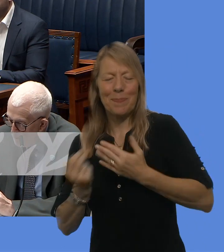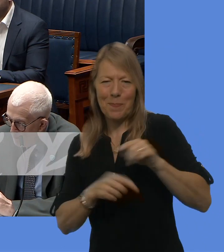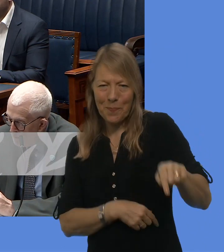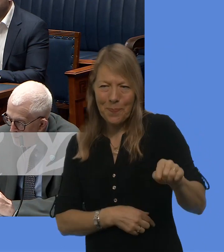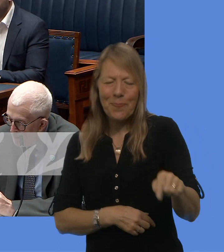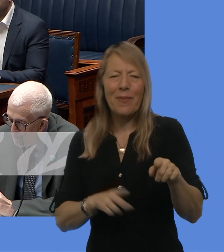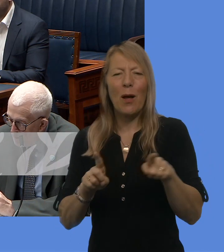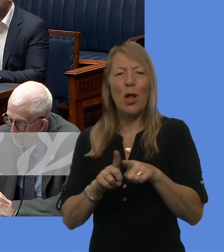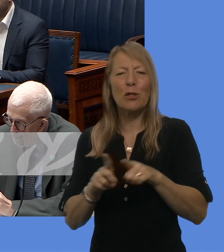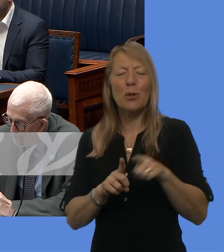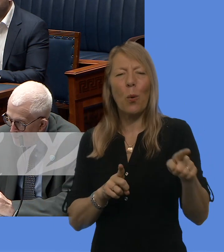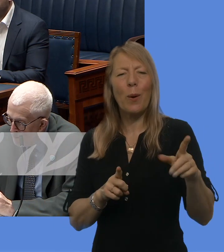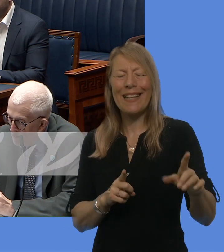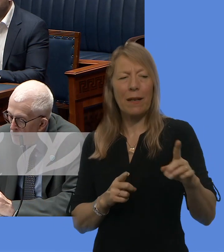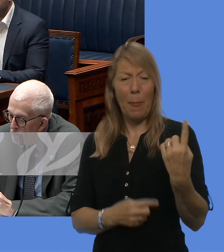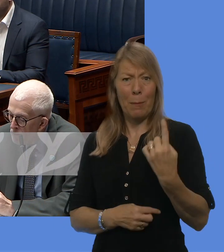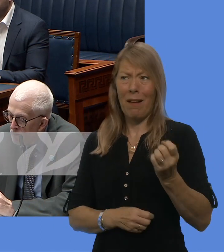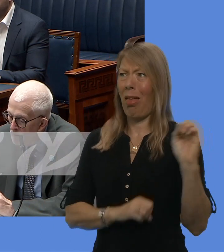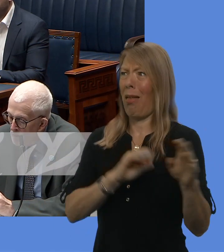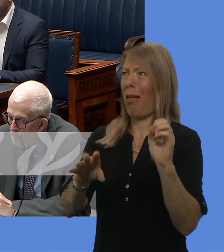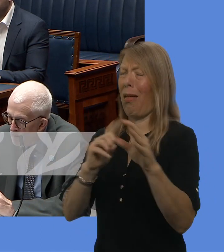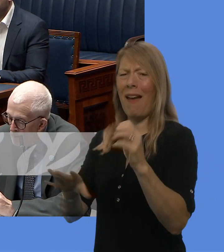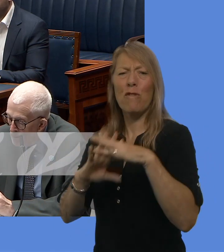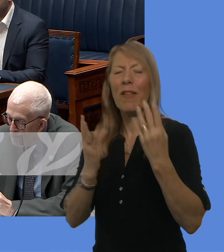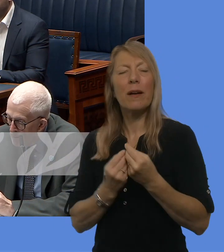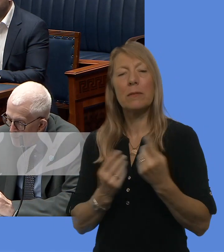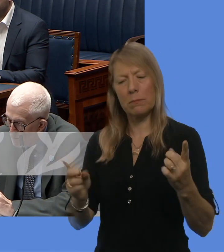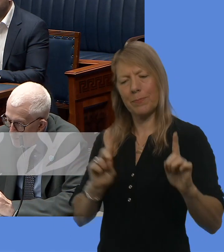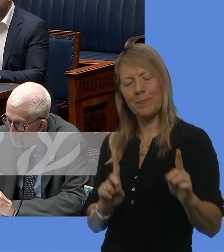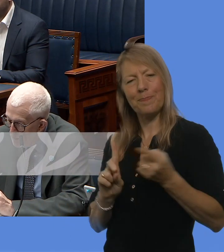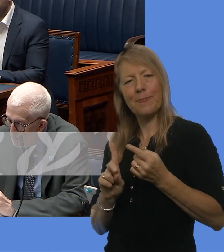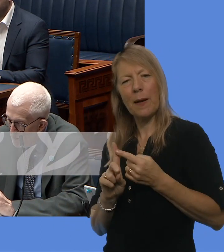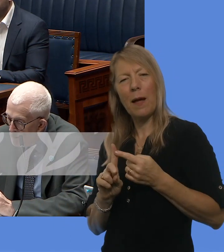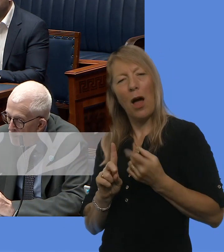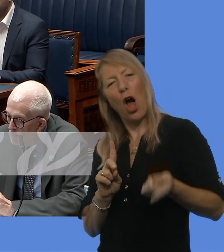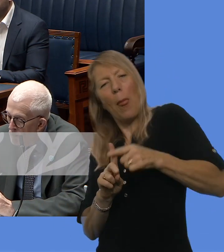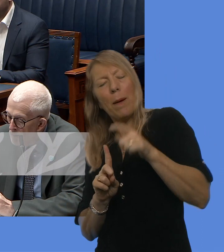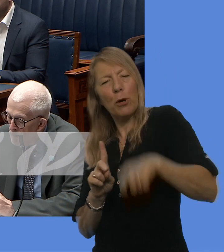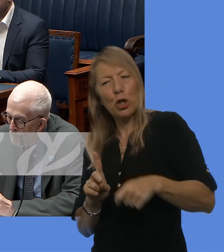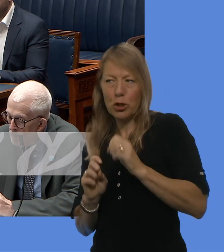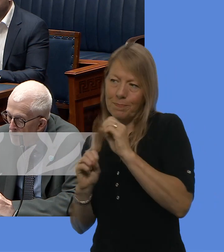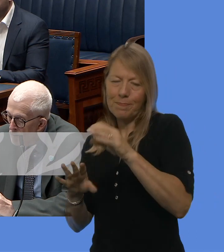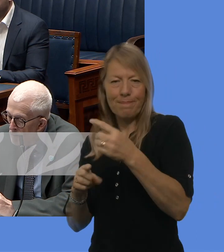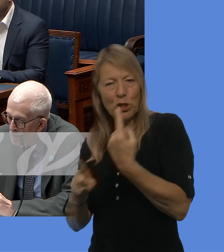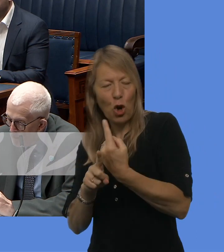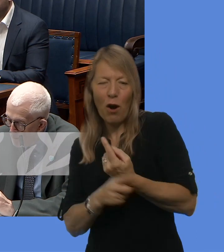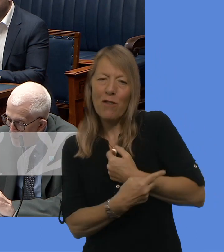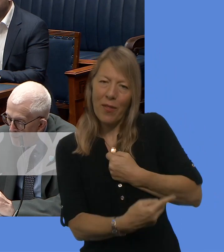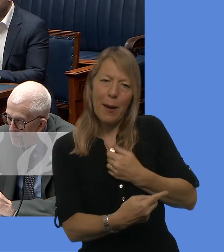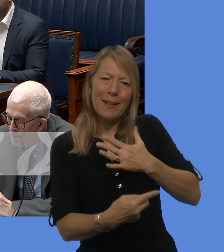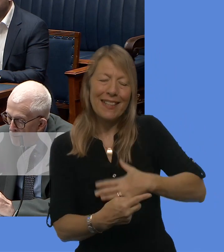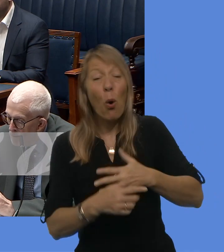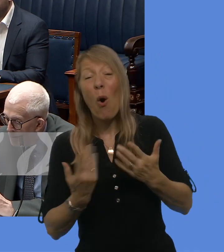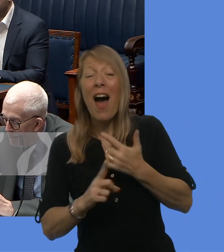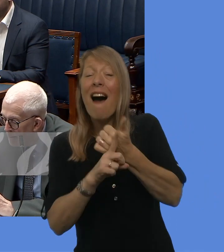and advocates. We also ensure that victims are informed of the SOLA service and can self-refer to legal advice prior to making a